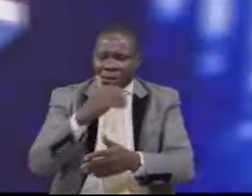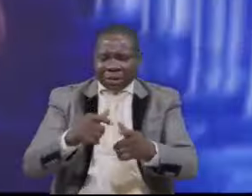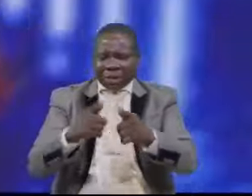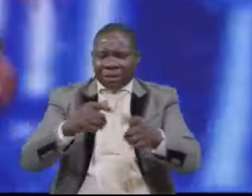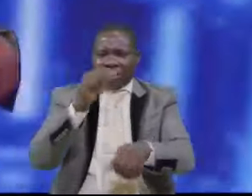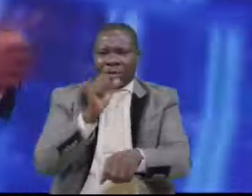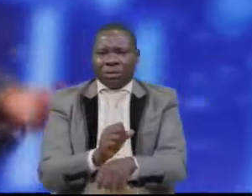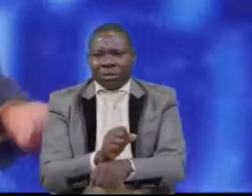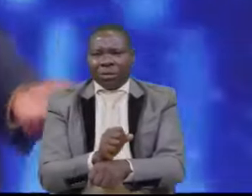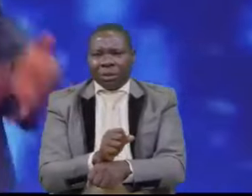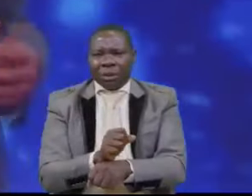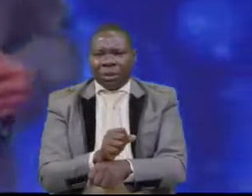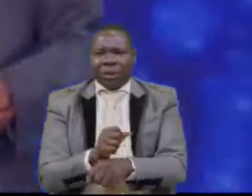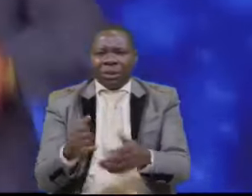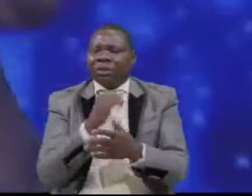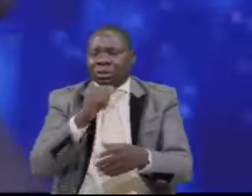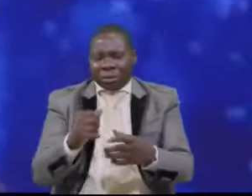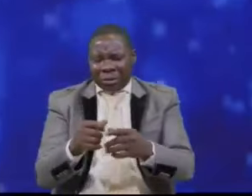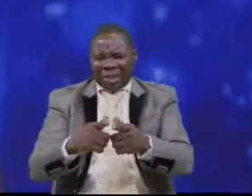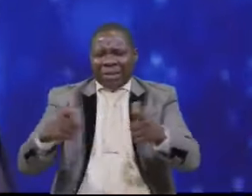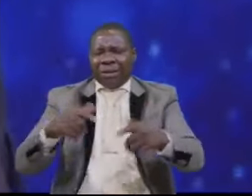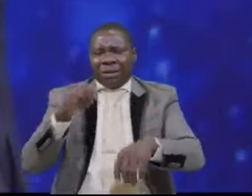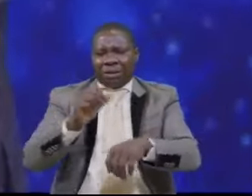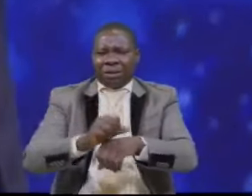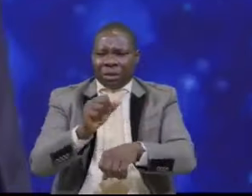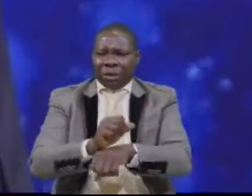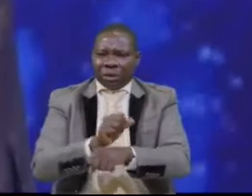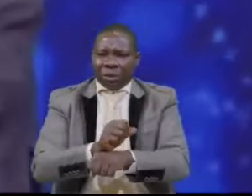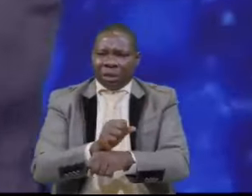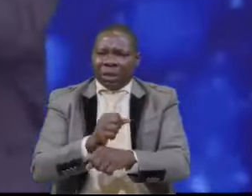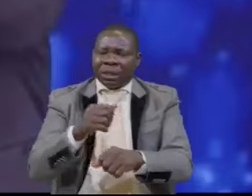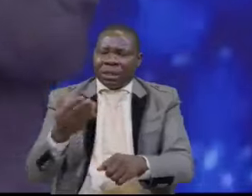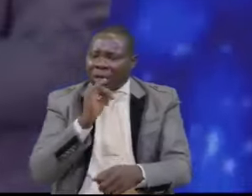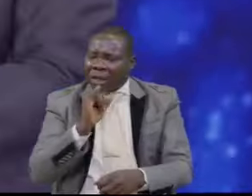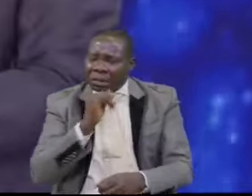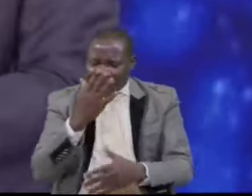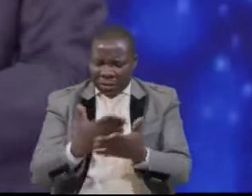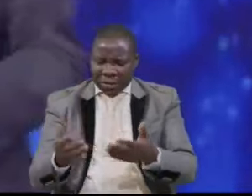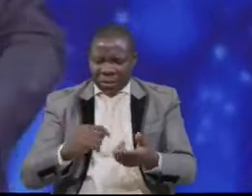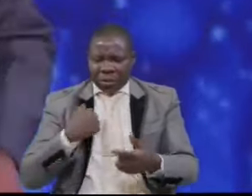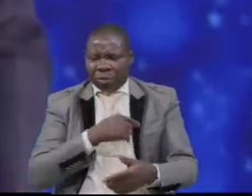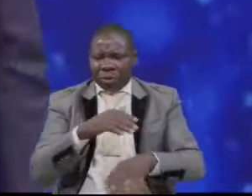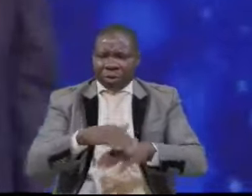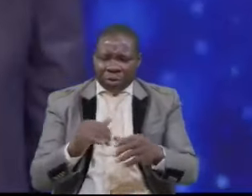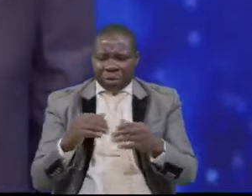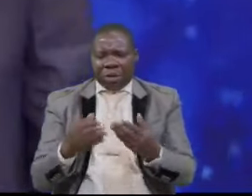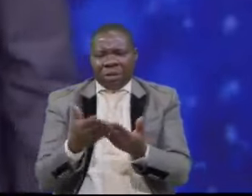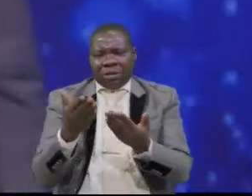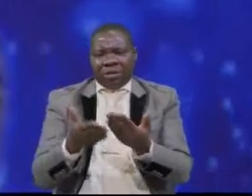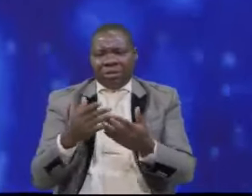simple interest. All of us should understand that. There's another thing we call compound interest. We should understand that. If you